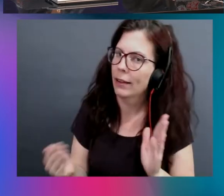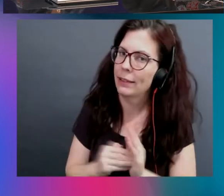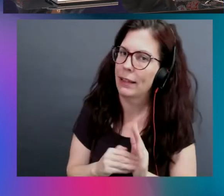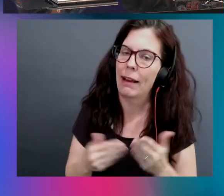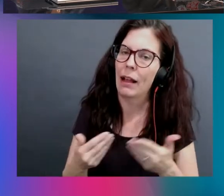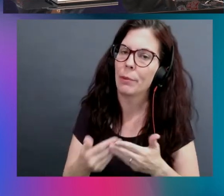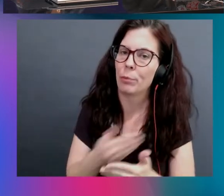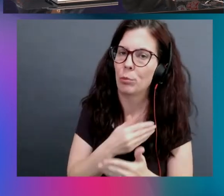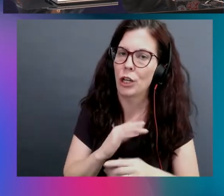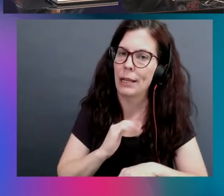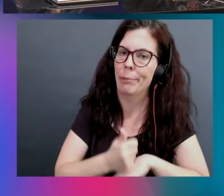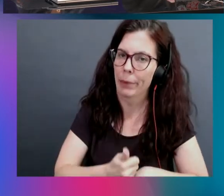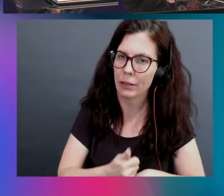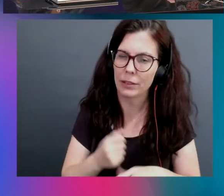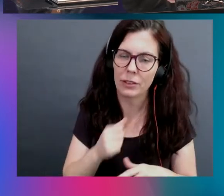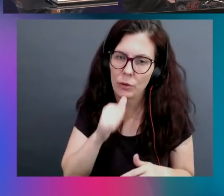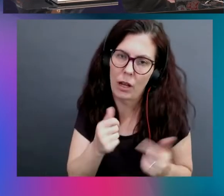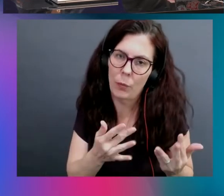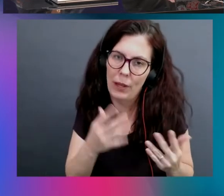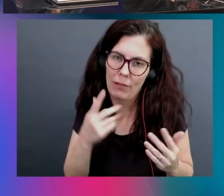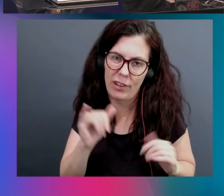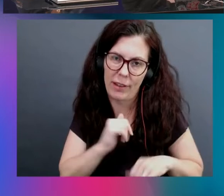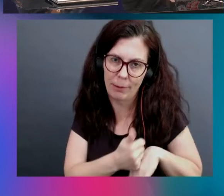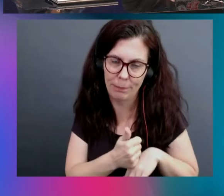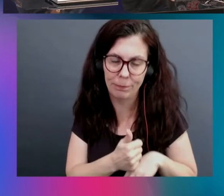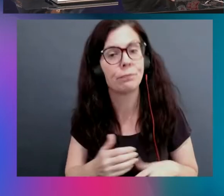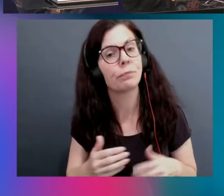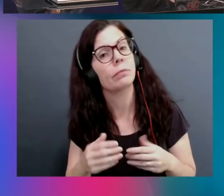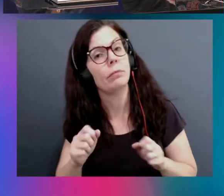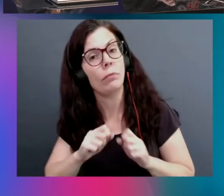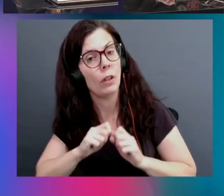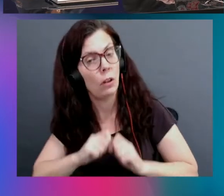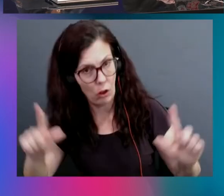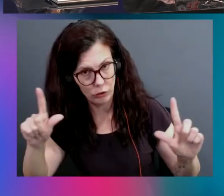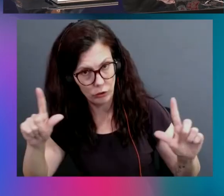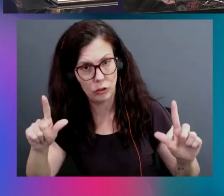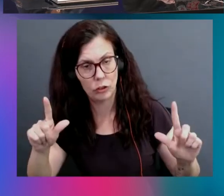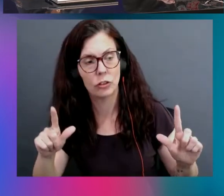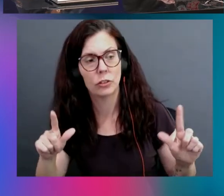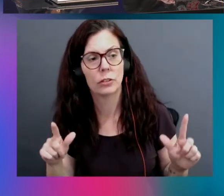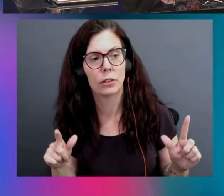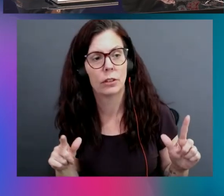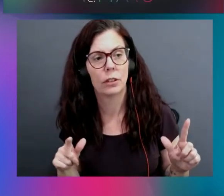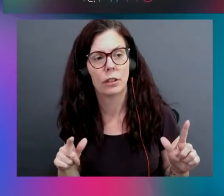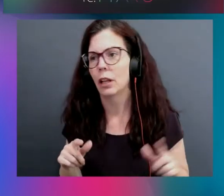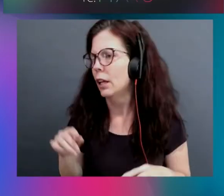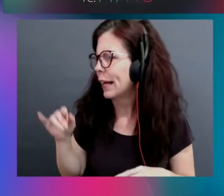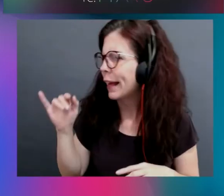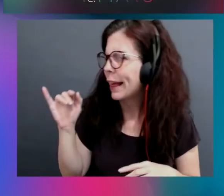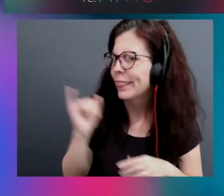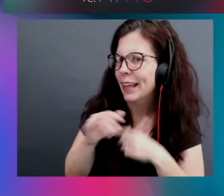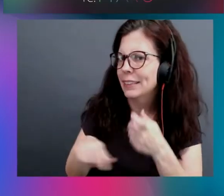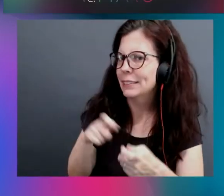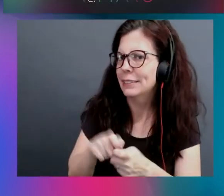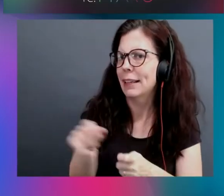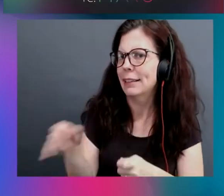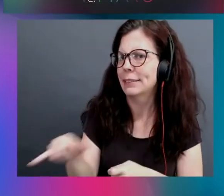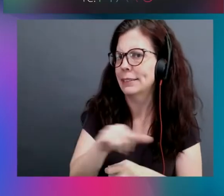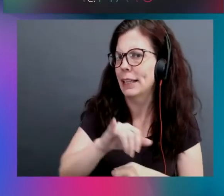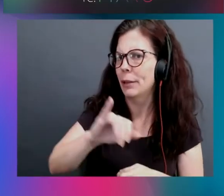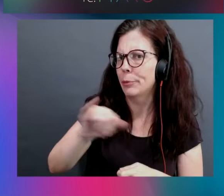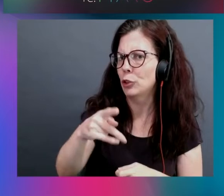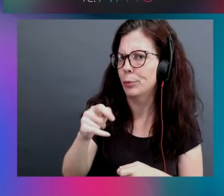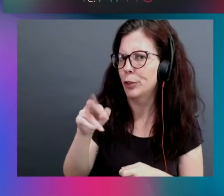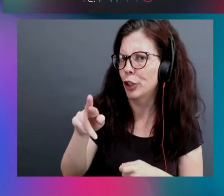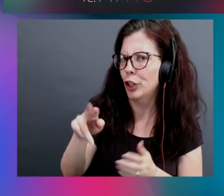to wait. And then we just launch the notebook. So this is exactly same as how Jupyter Notebook would look like. So